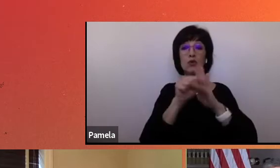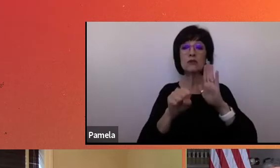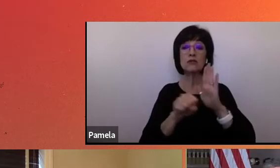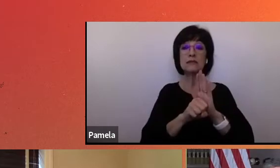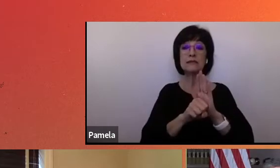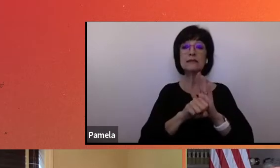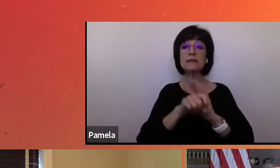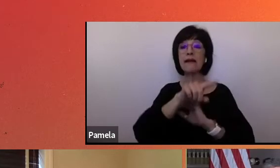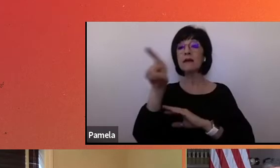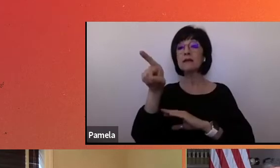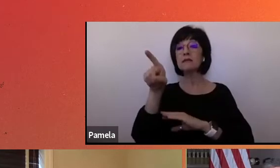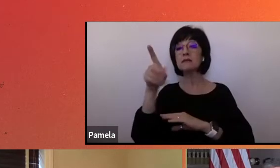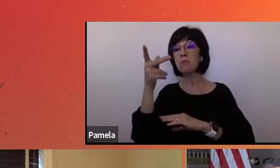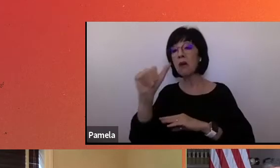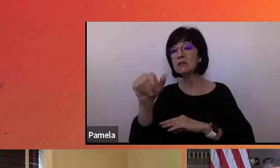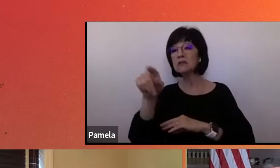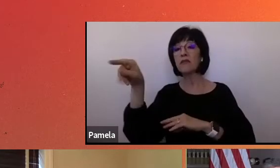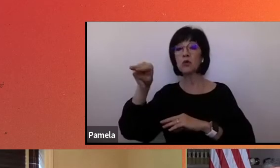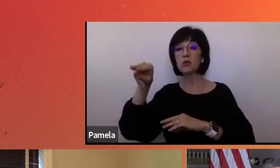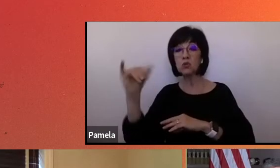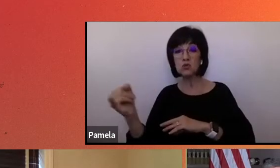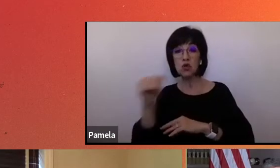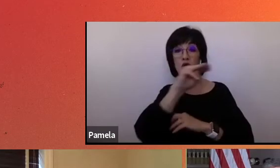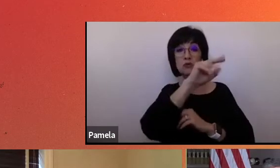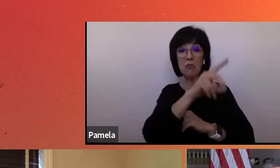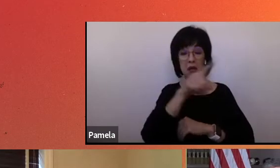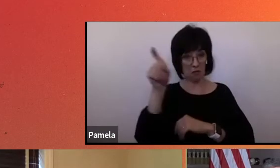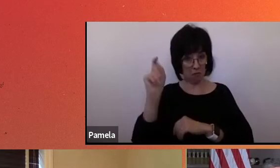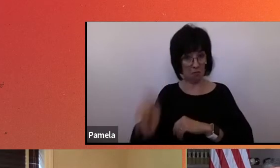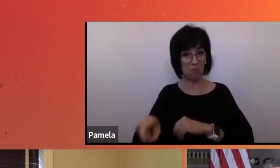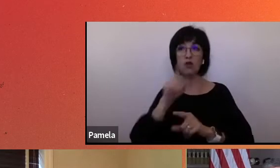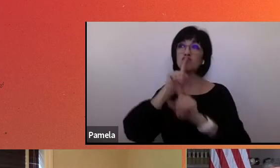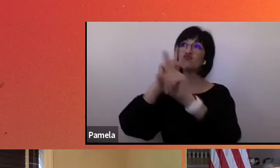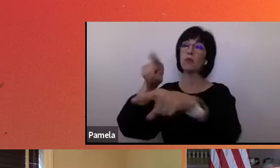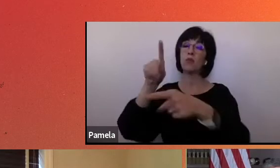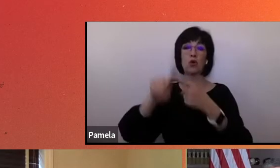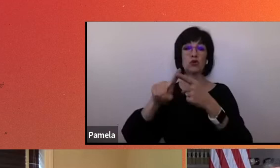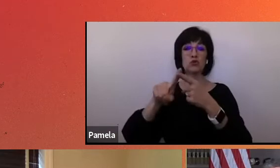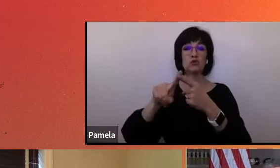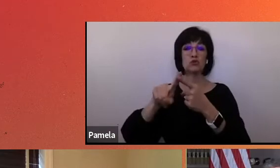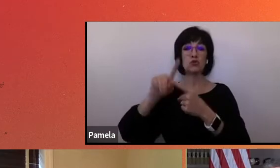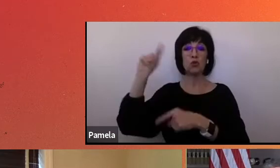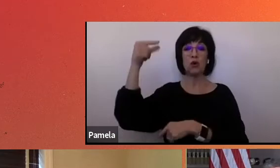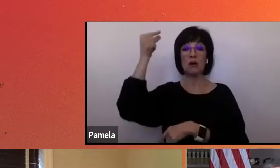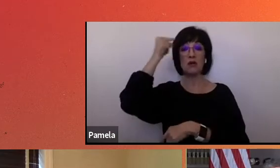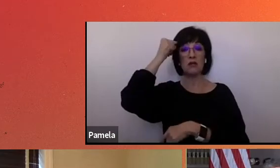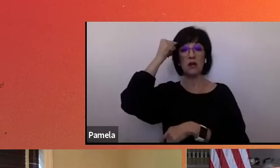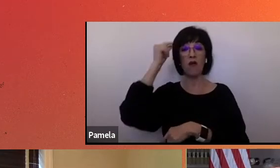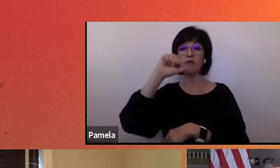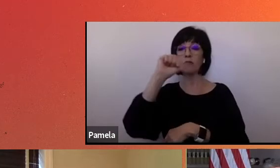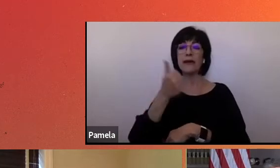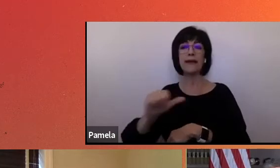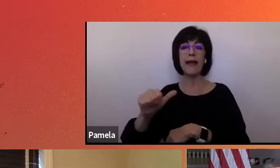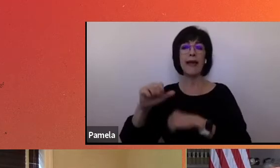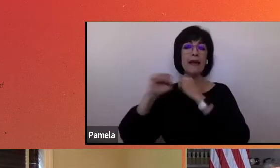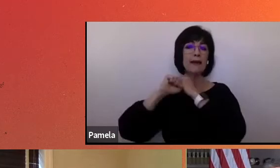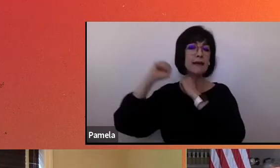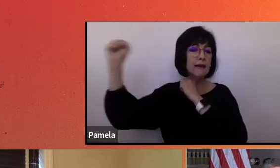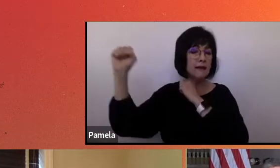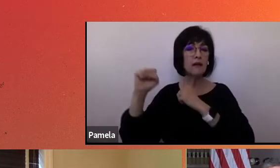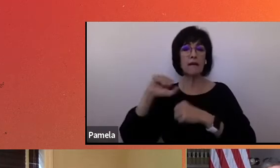the federal government, as other border states did. So Delaware did not report its lynchings or incidents